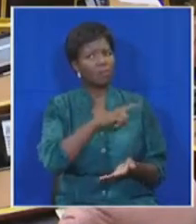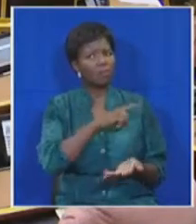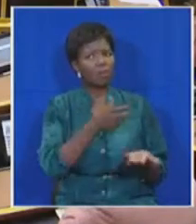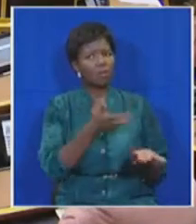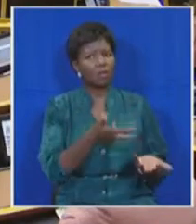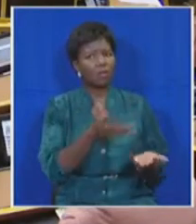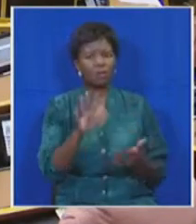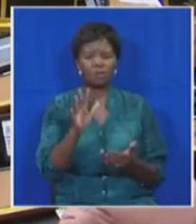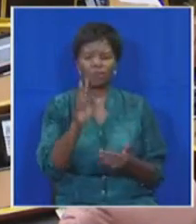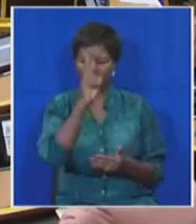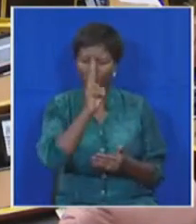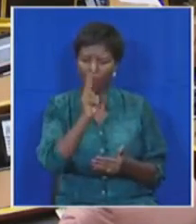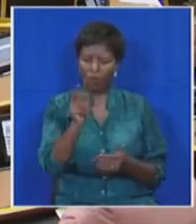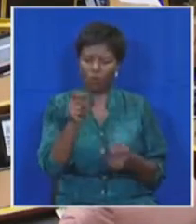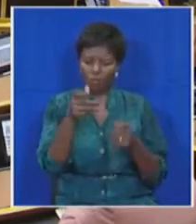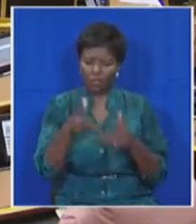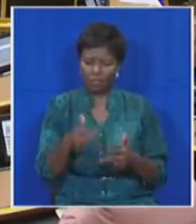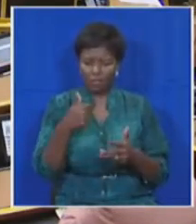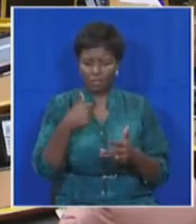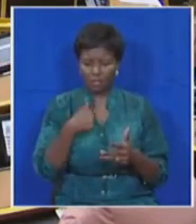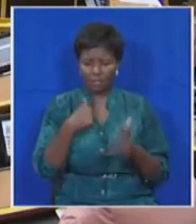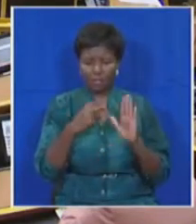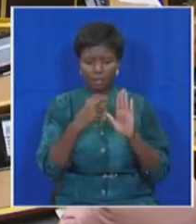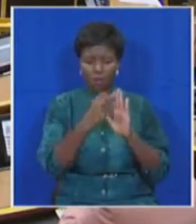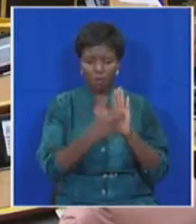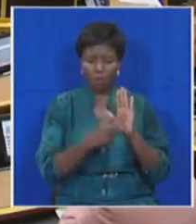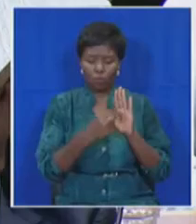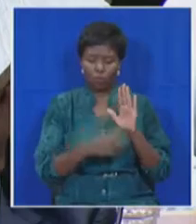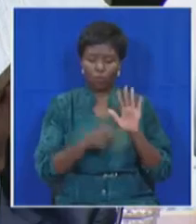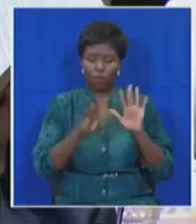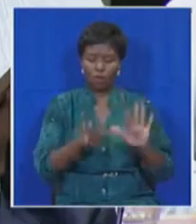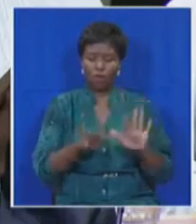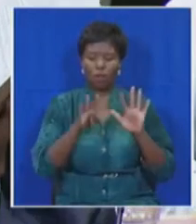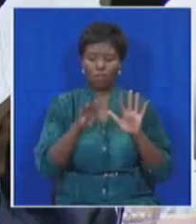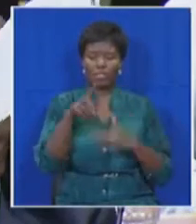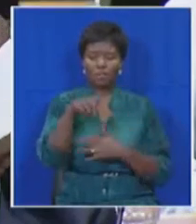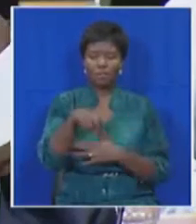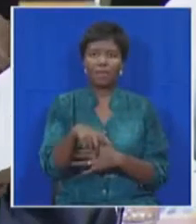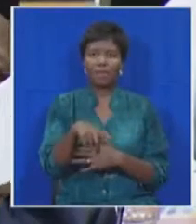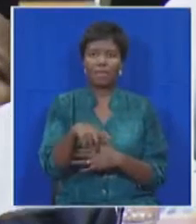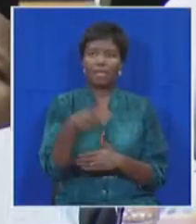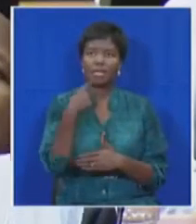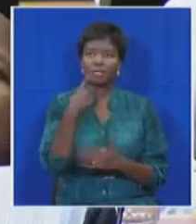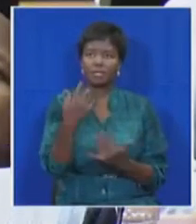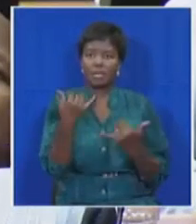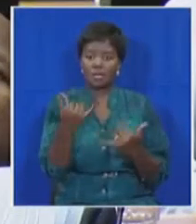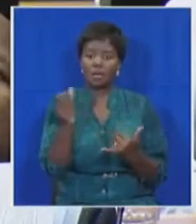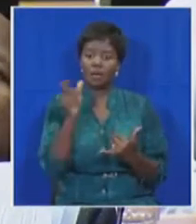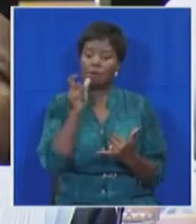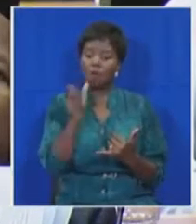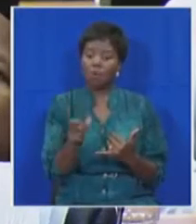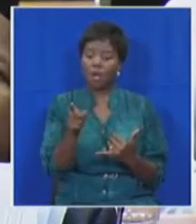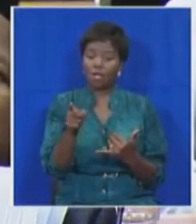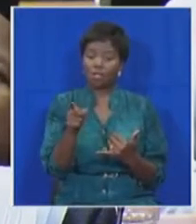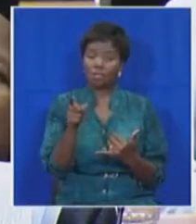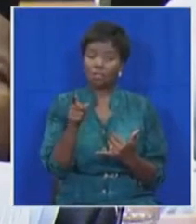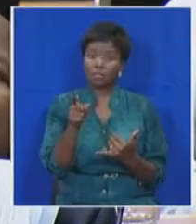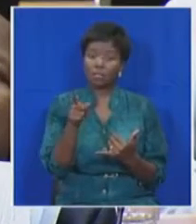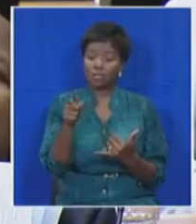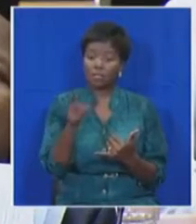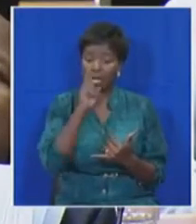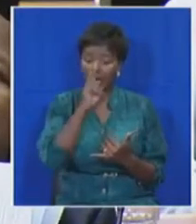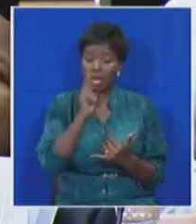Honorable Speaker, I'm rising on joint rule 14P about the use of the offensive language. The leader of the opposition